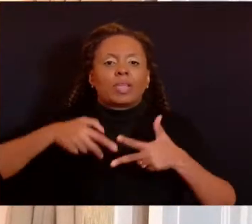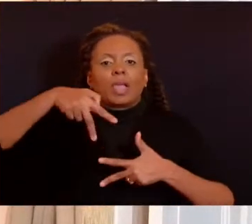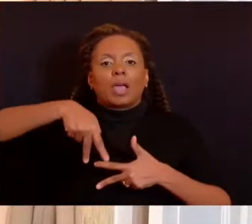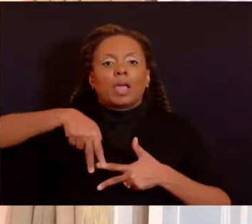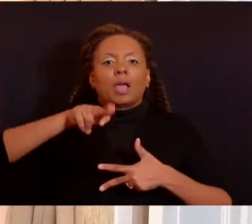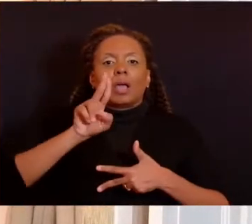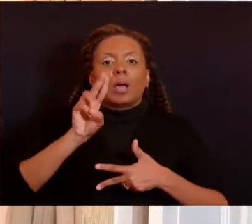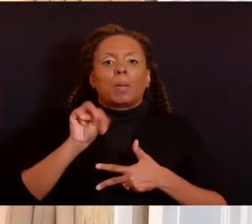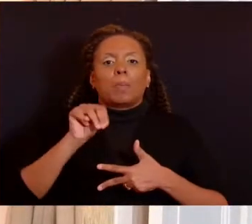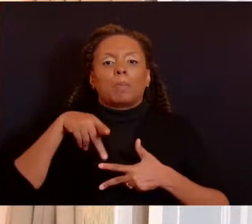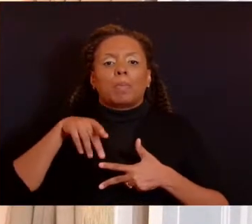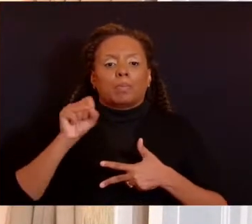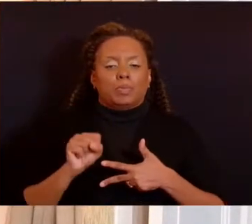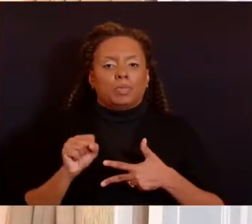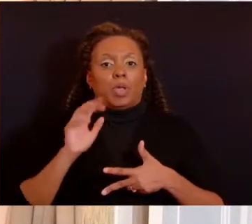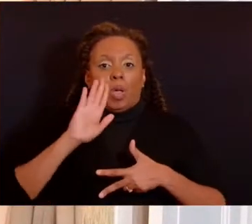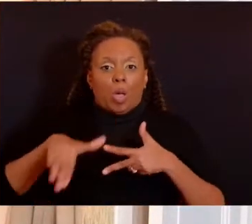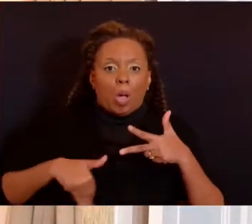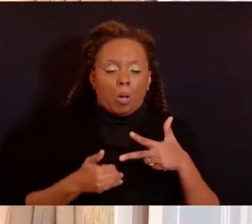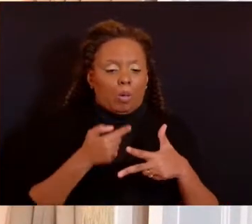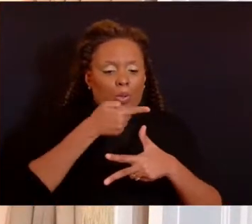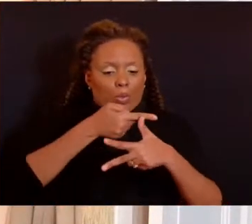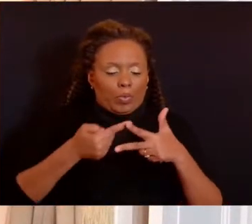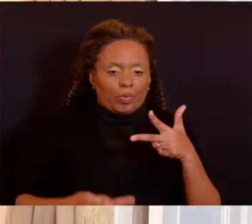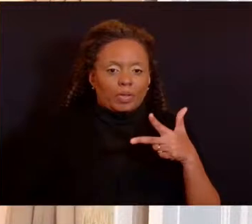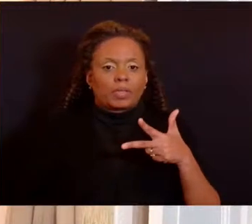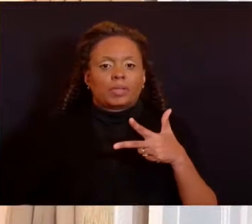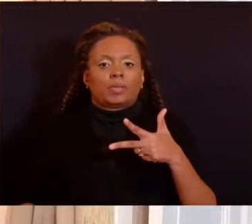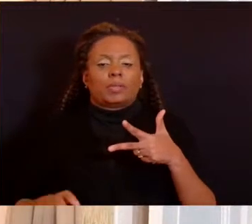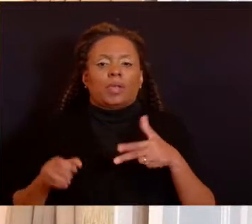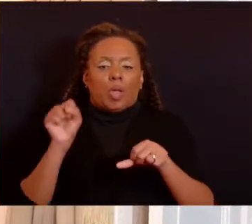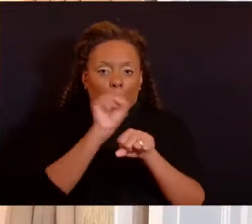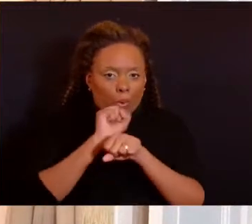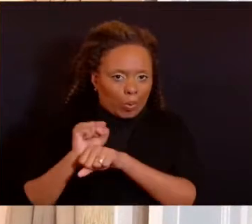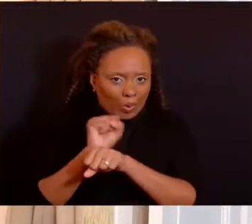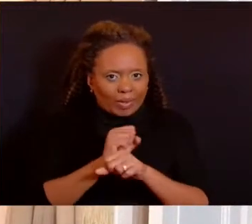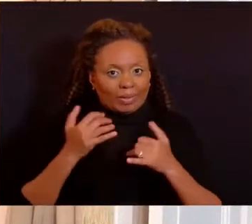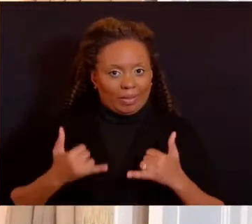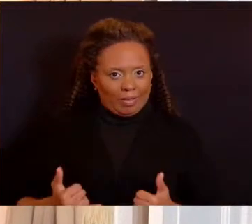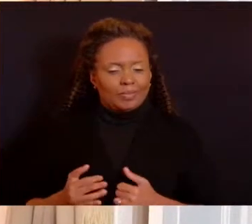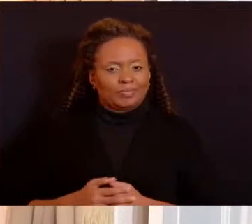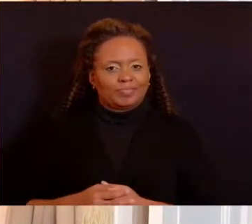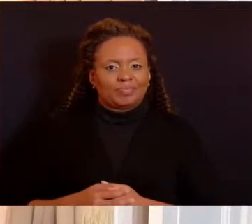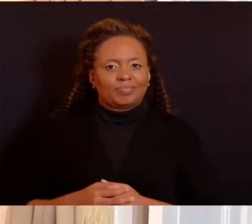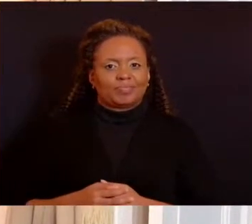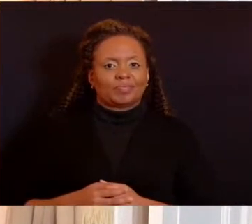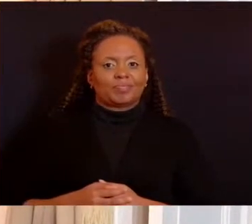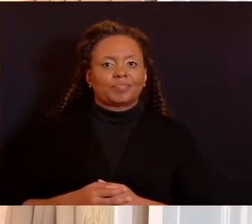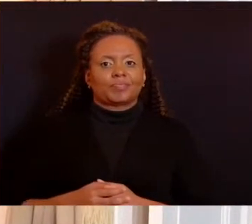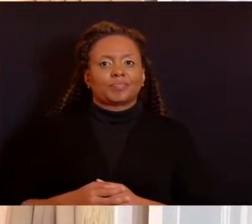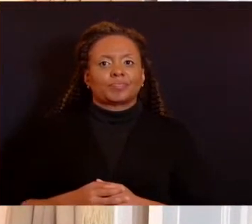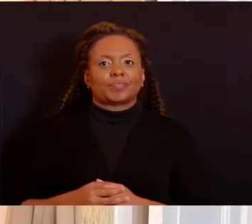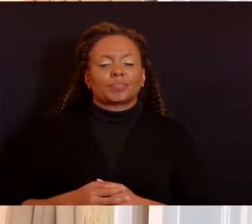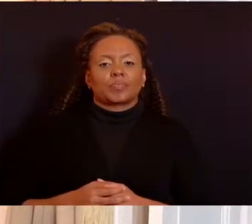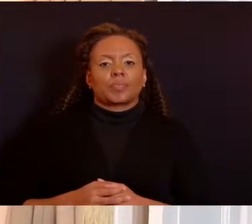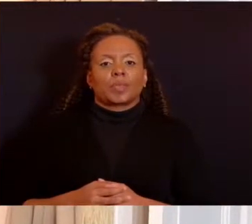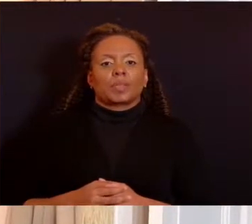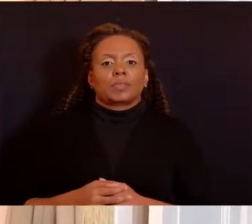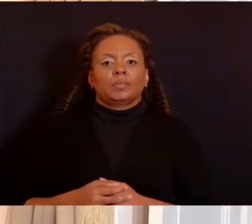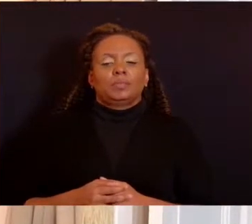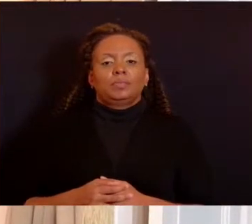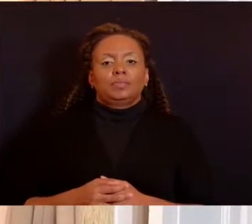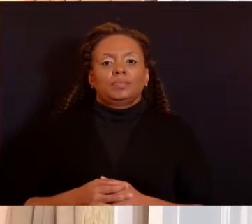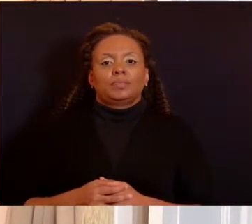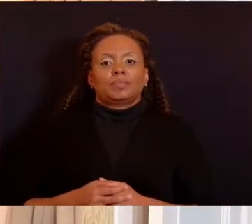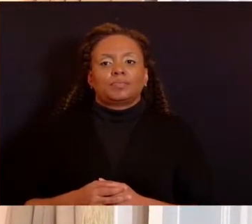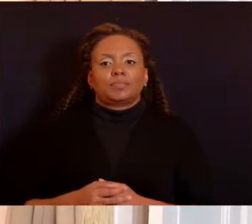all three pumps at the pump house at Princess Alice are in fact working. We also ensured that we put in pumps in